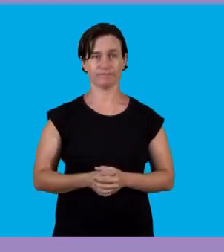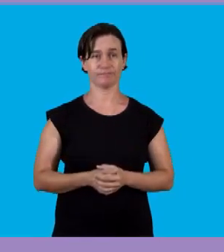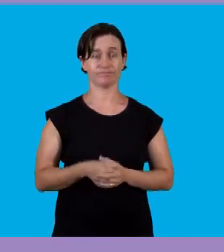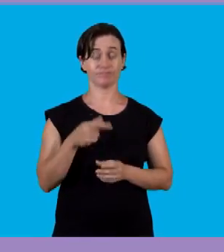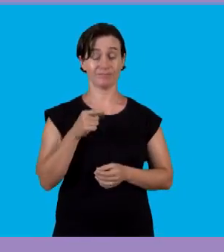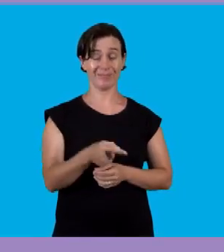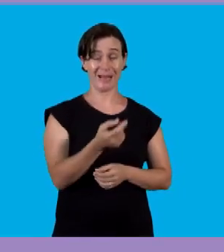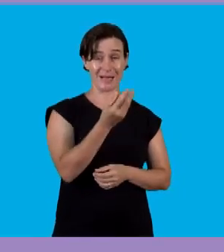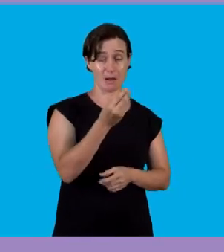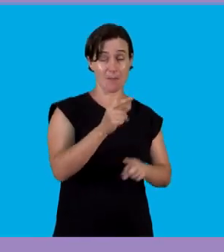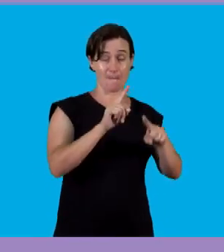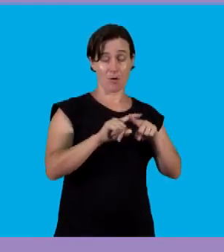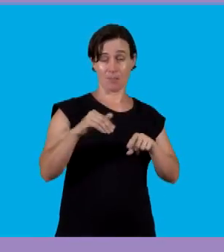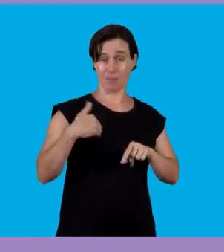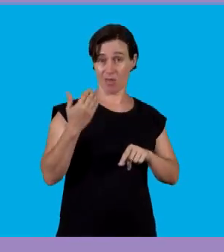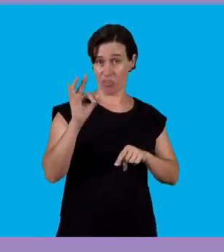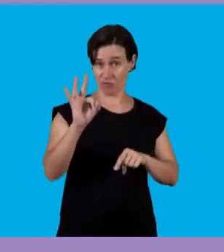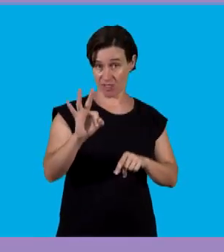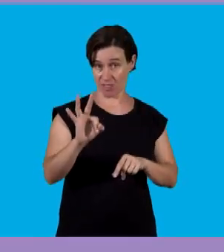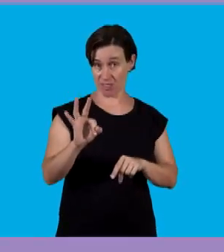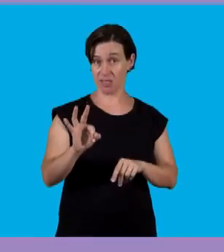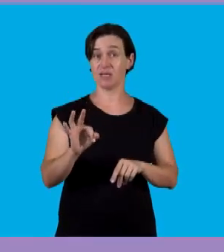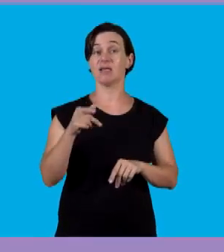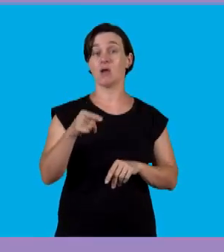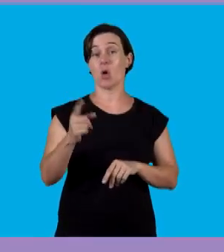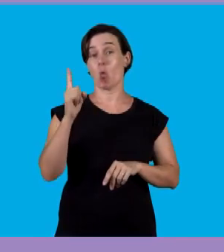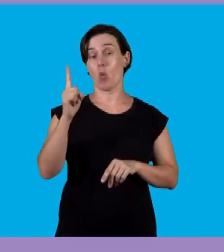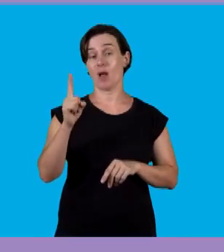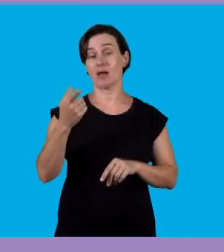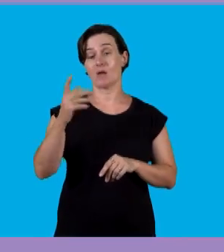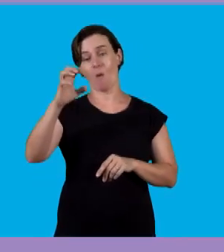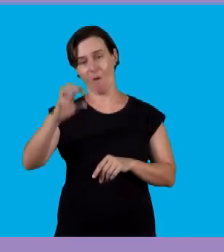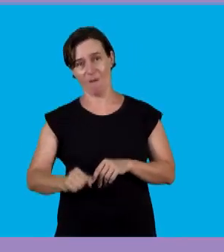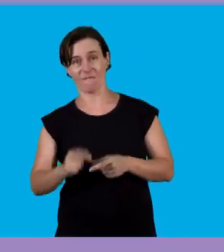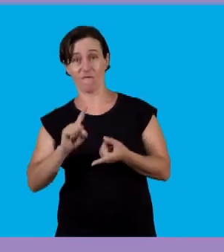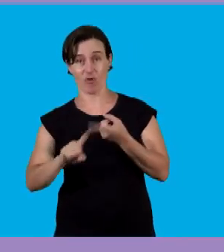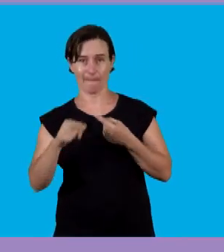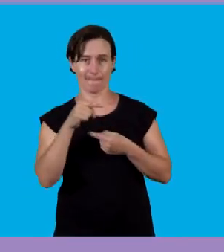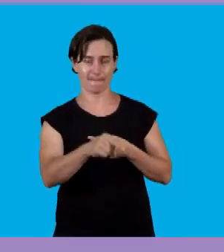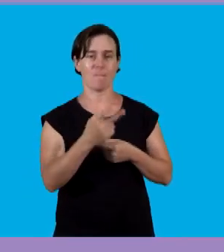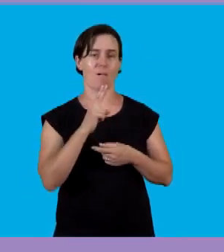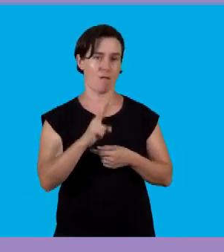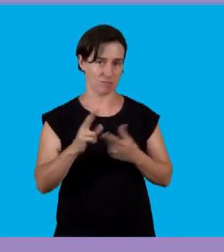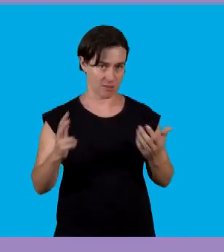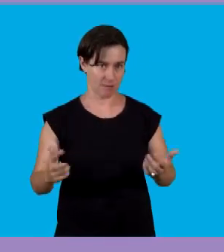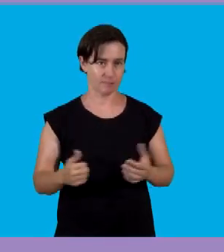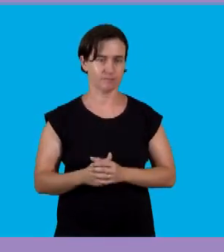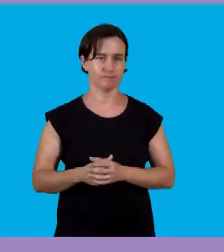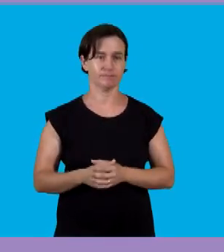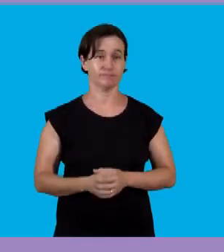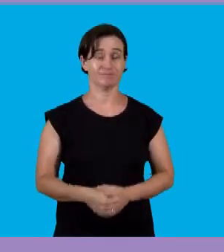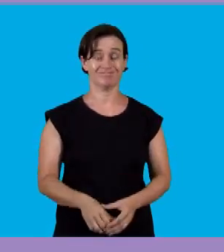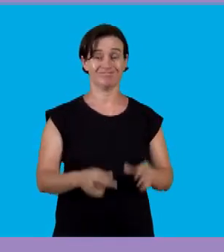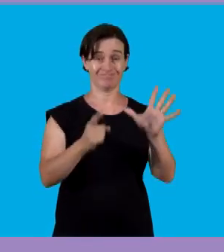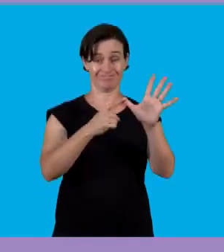number is multiplied by 3 and 1 is subtracted from the product. So we are going to fill